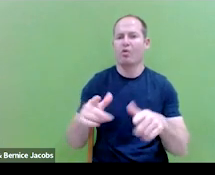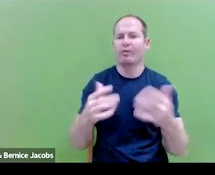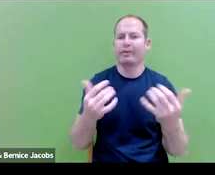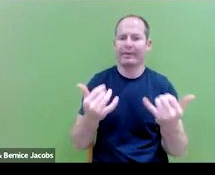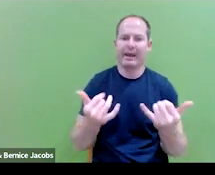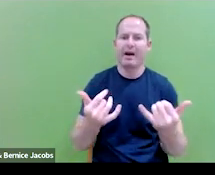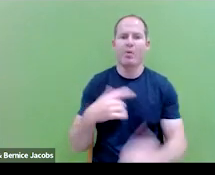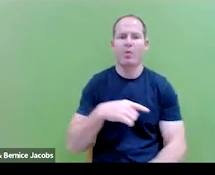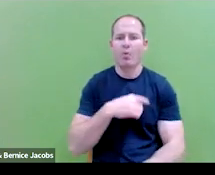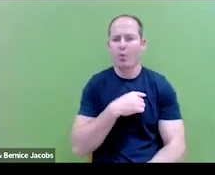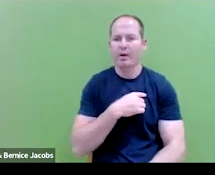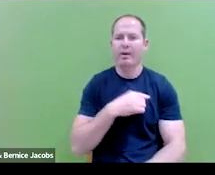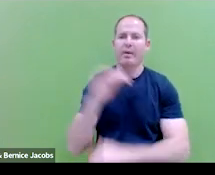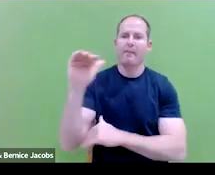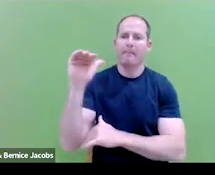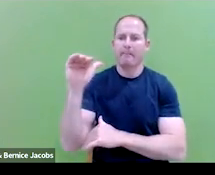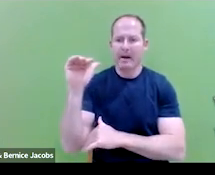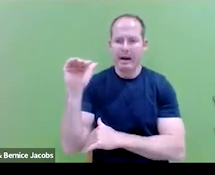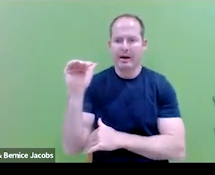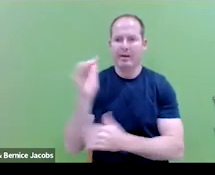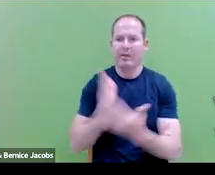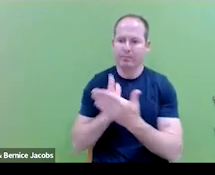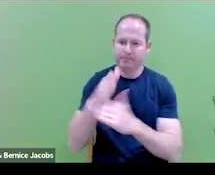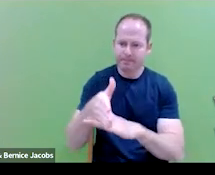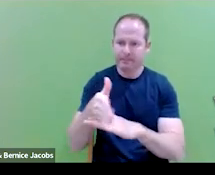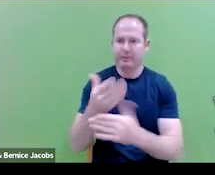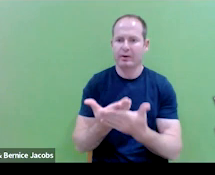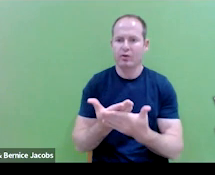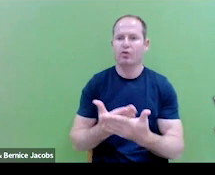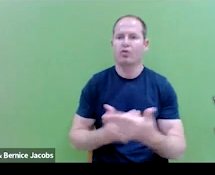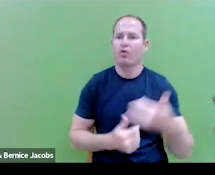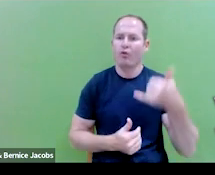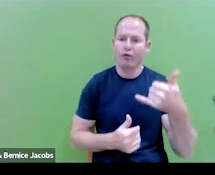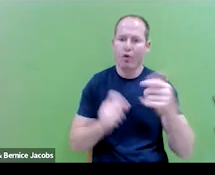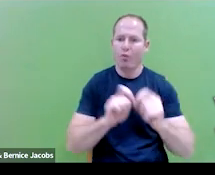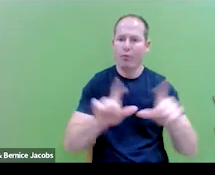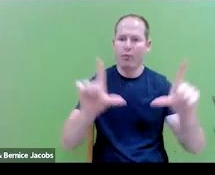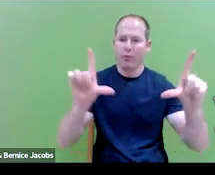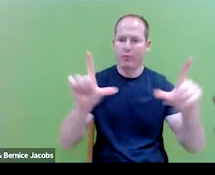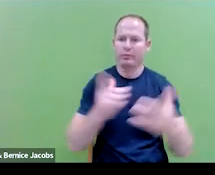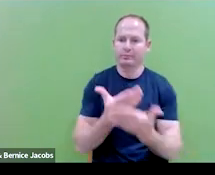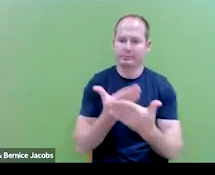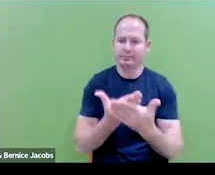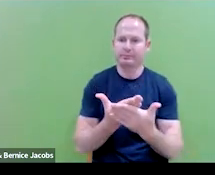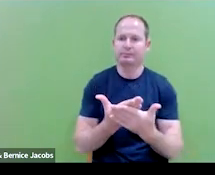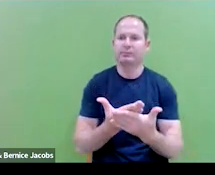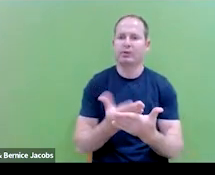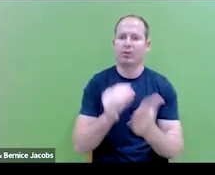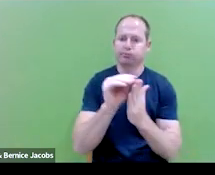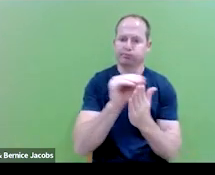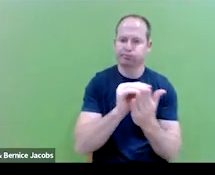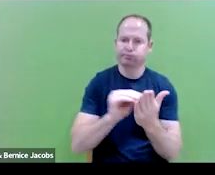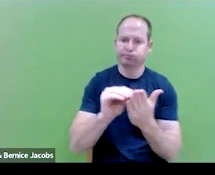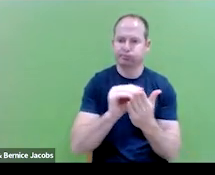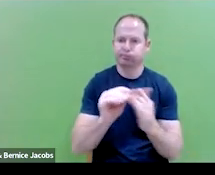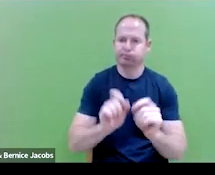access any of your banking apps, you can unlock your phone, you can access a whole bunch of your apps. So this low